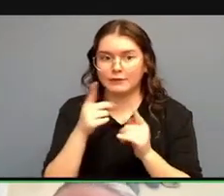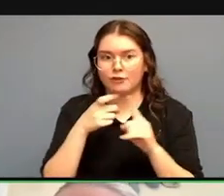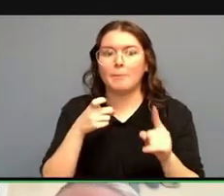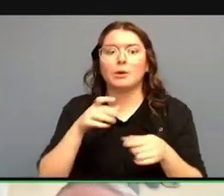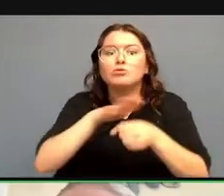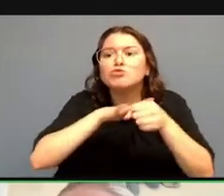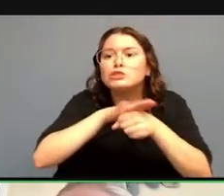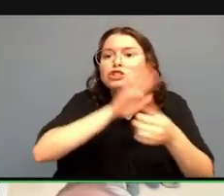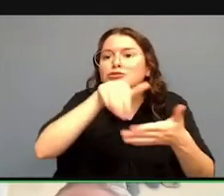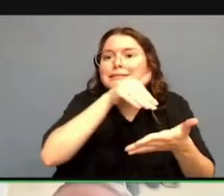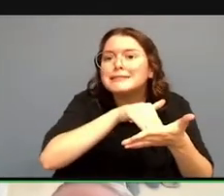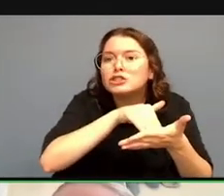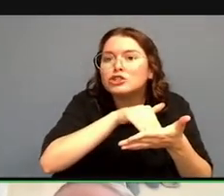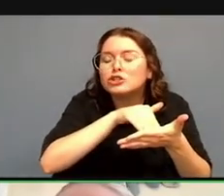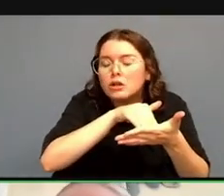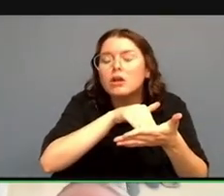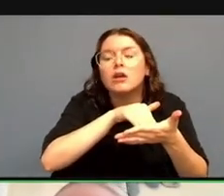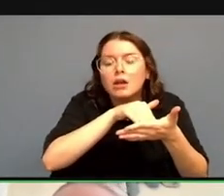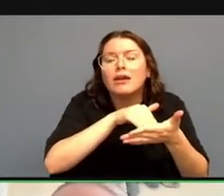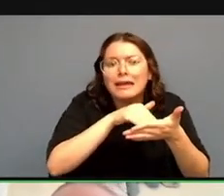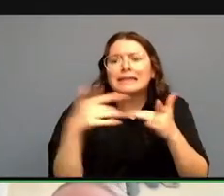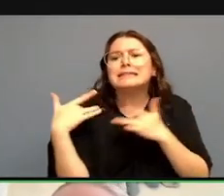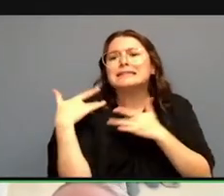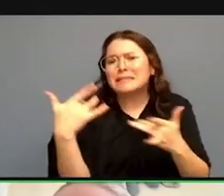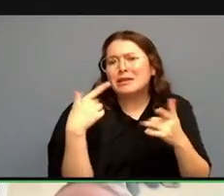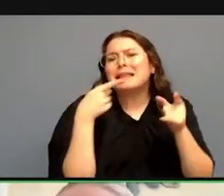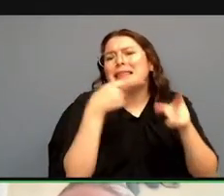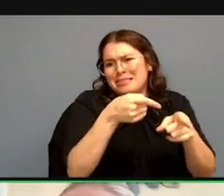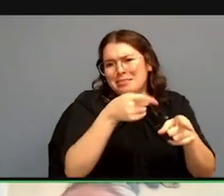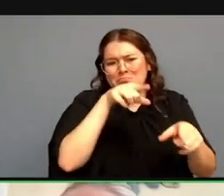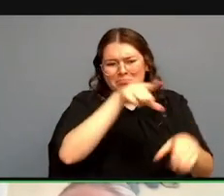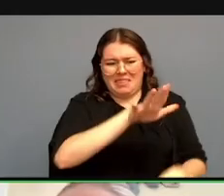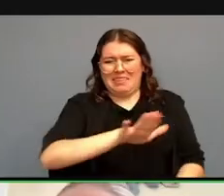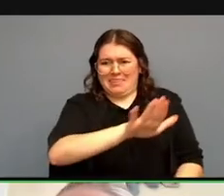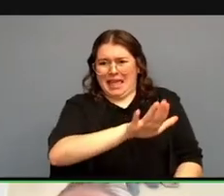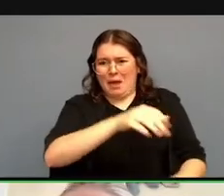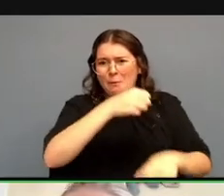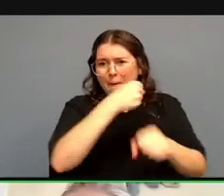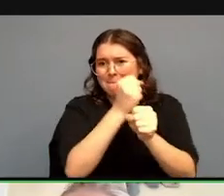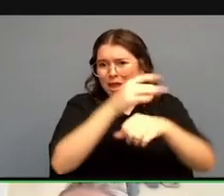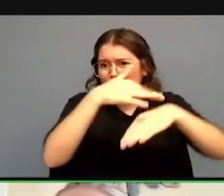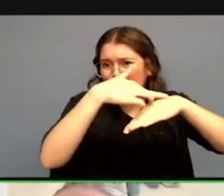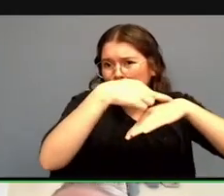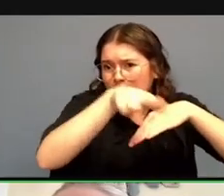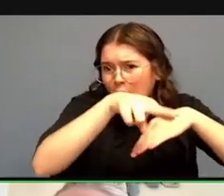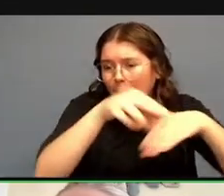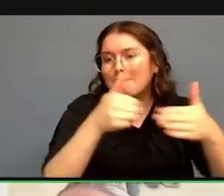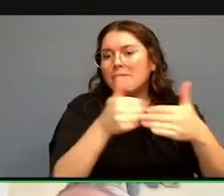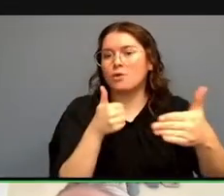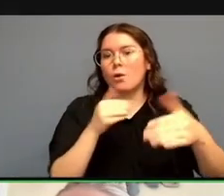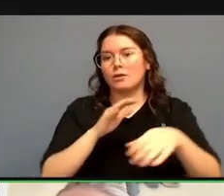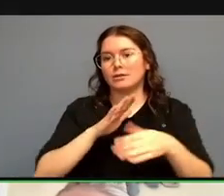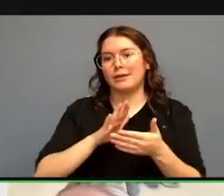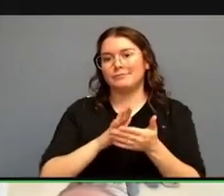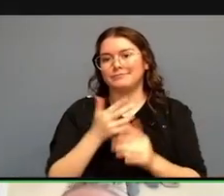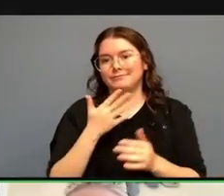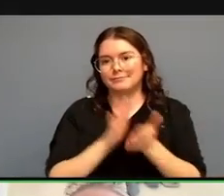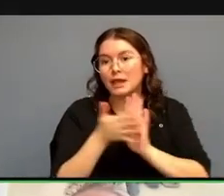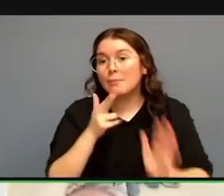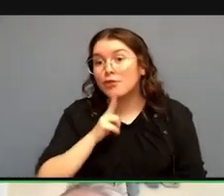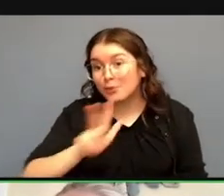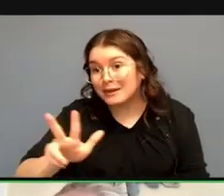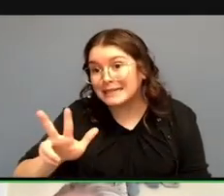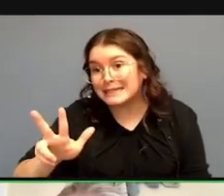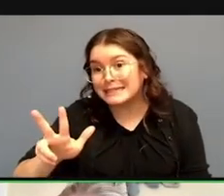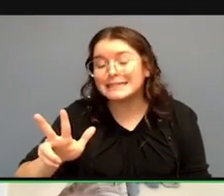traditionally they're going to make the referral prior to that child turning 3 to the local school district.